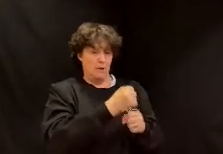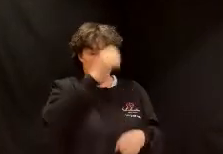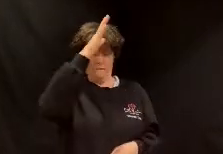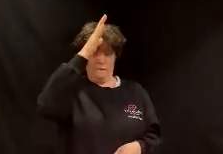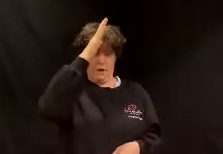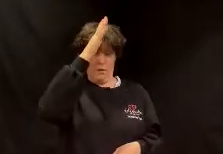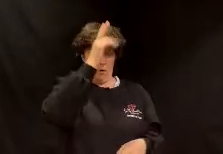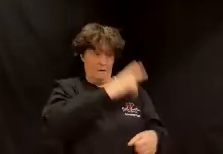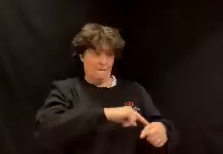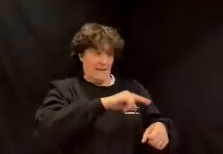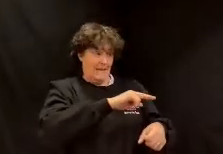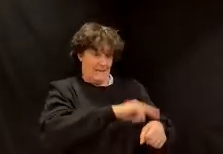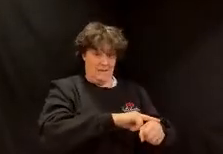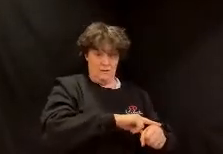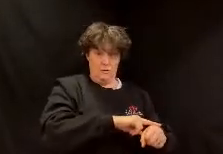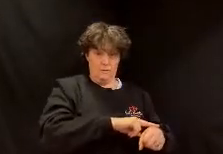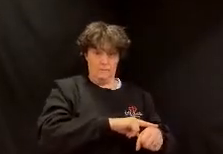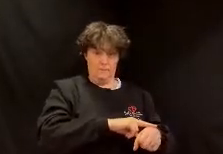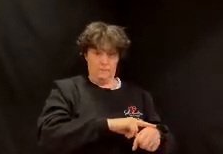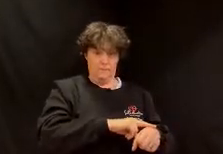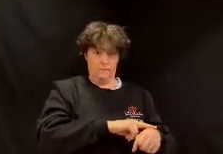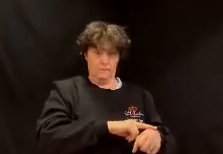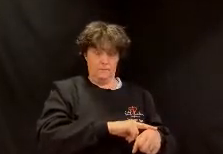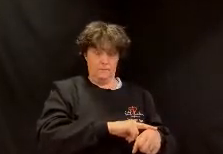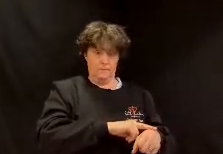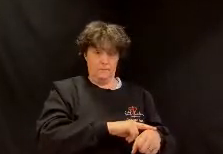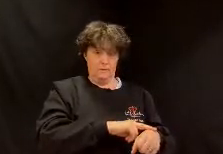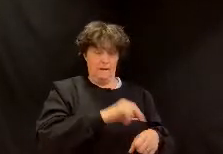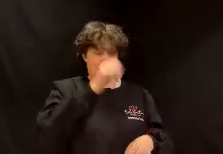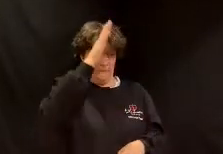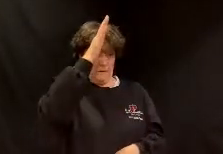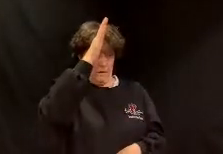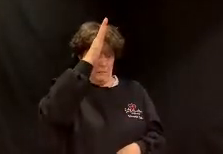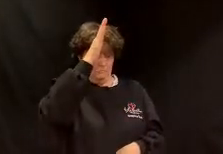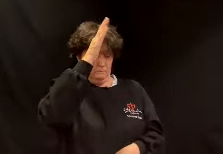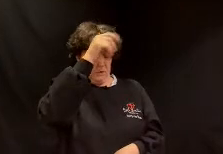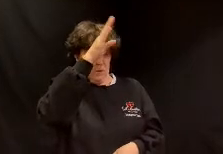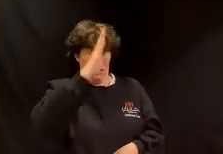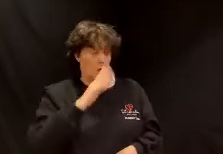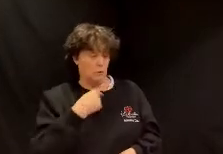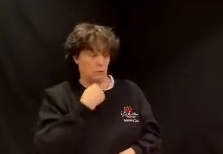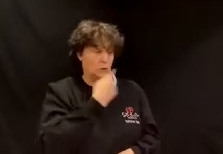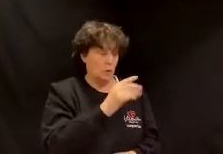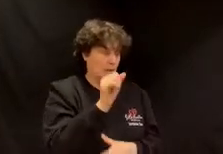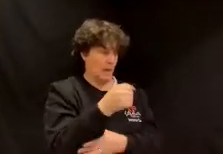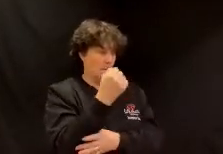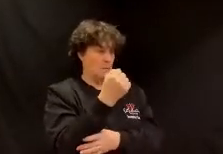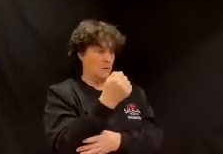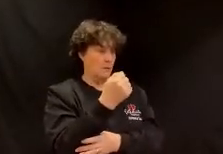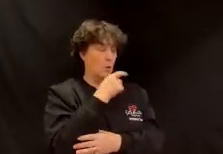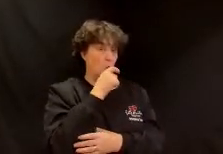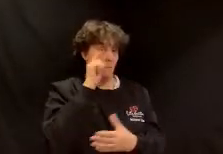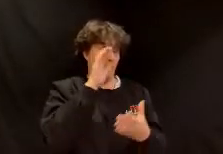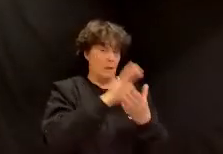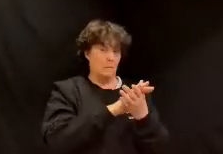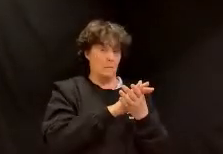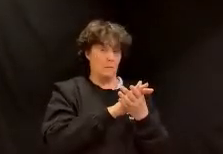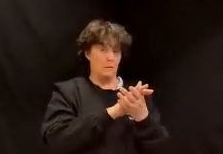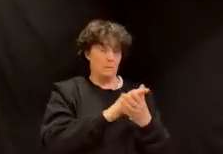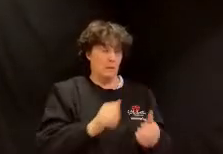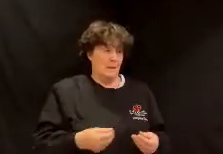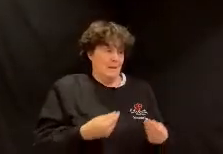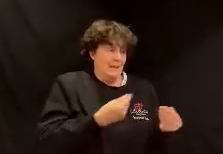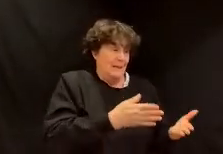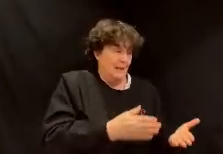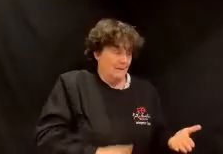from Genesis. God is saying, talking to Abram, right? In the presence of him whom he believed, God, who gives life to the dead